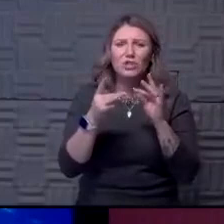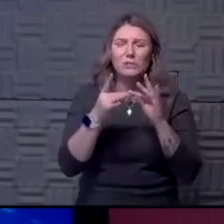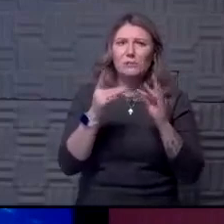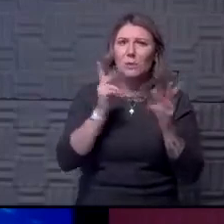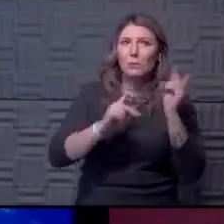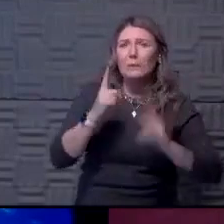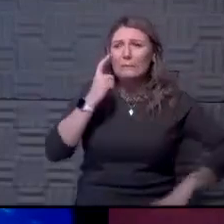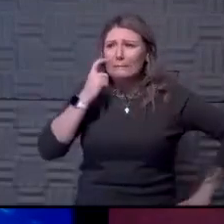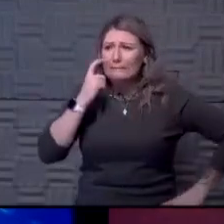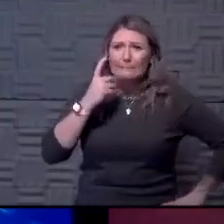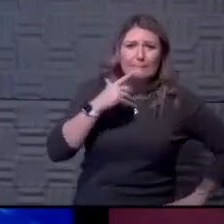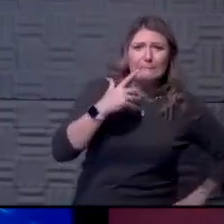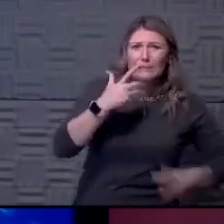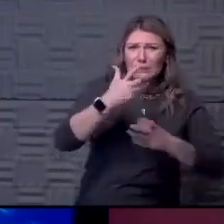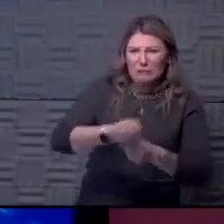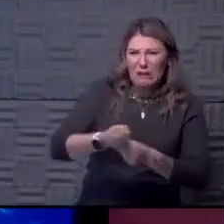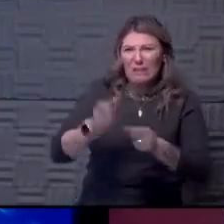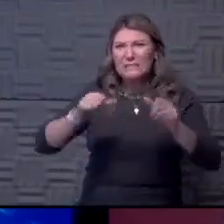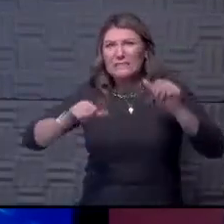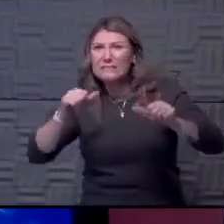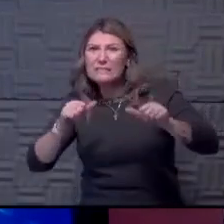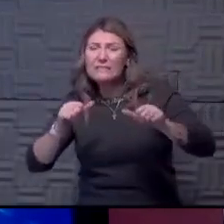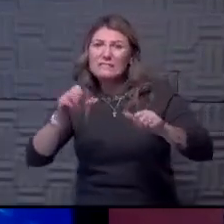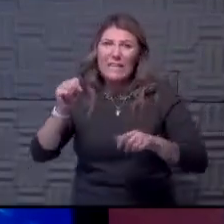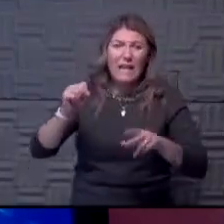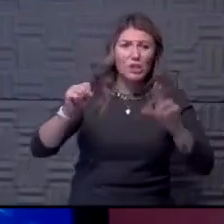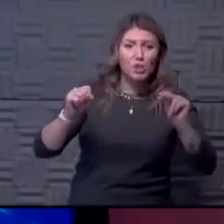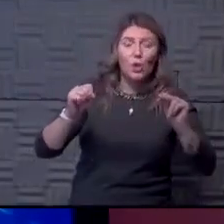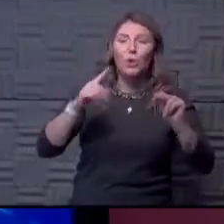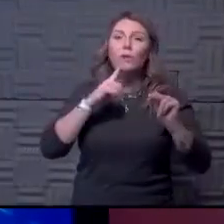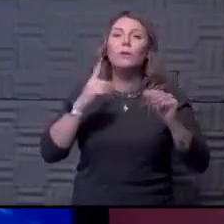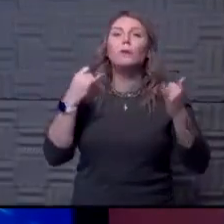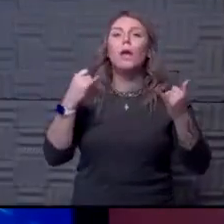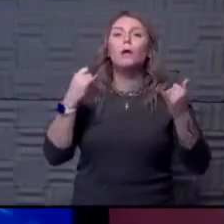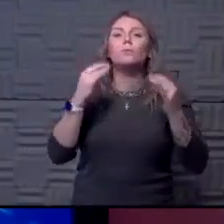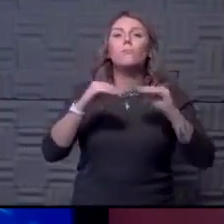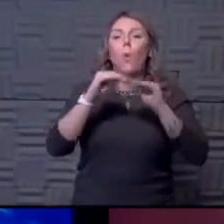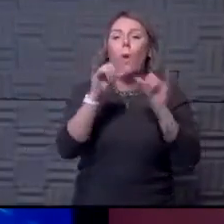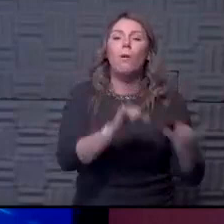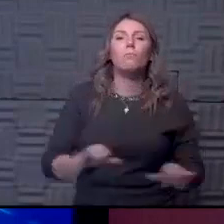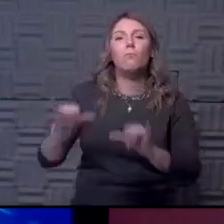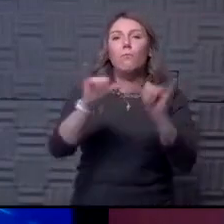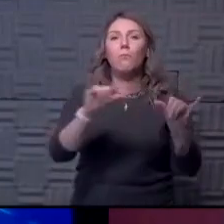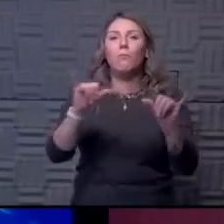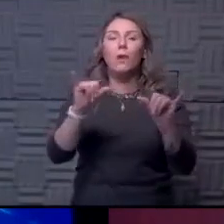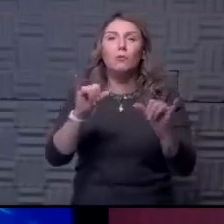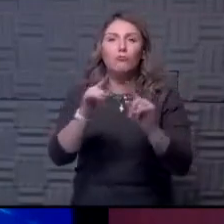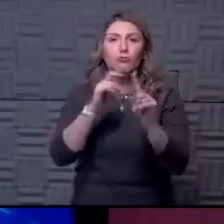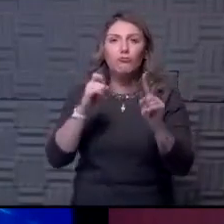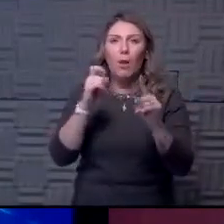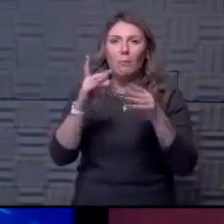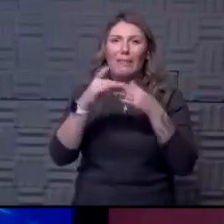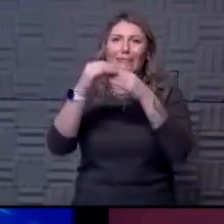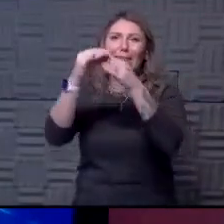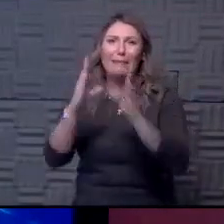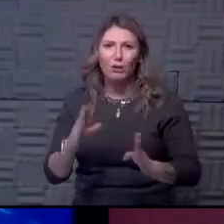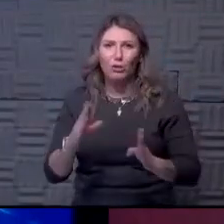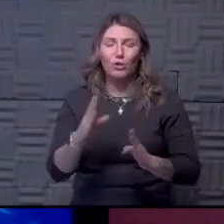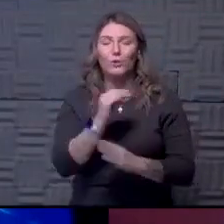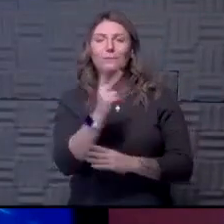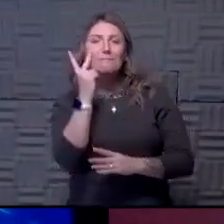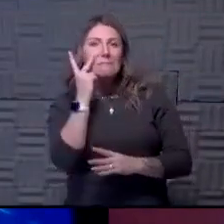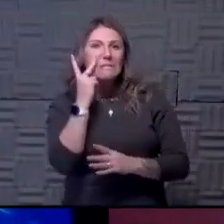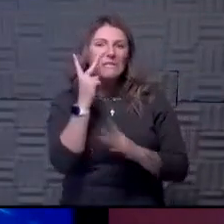And I think what we're seeing is a much more consistent message among leaders. And I think people are responding to that. Still seeing a lot of it